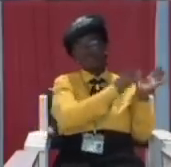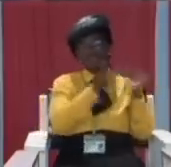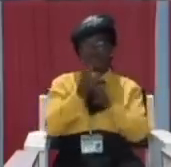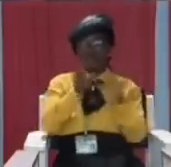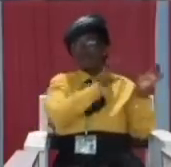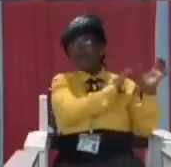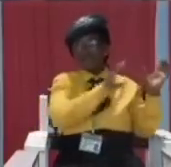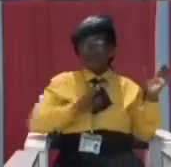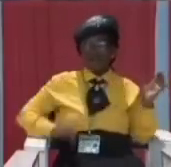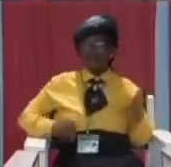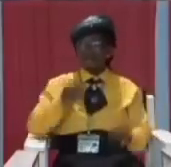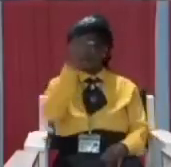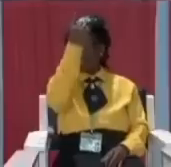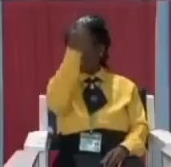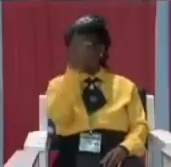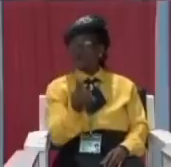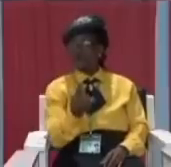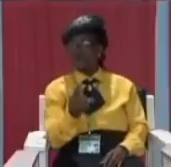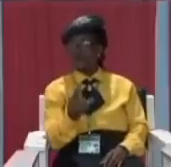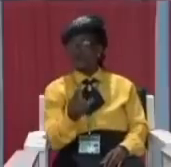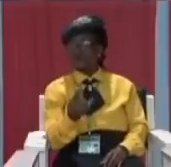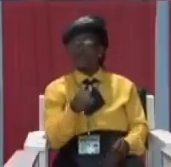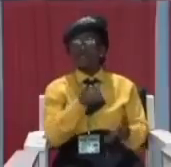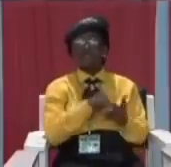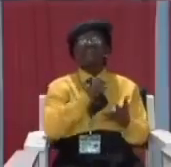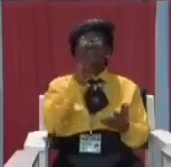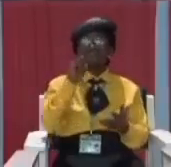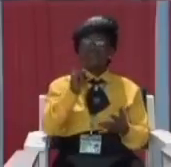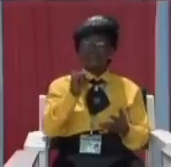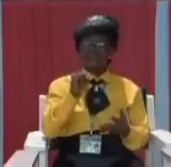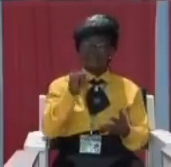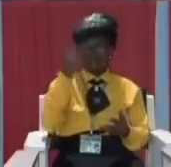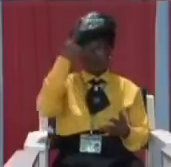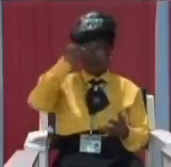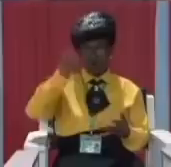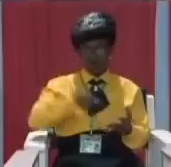It's for those of us who claim that we are born again